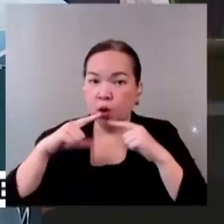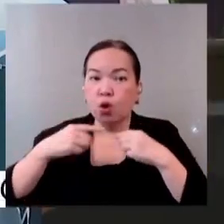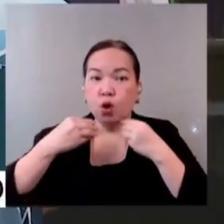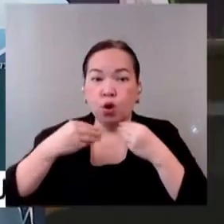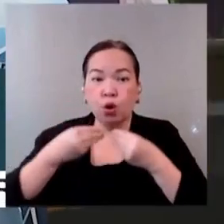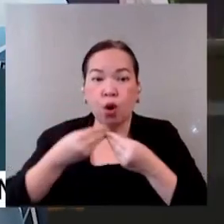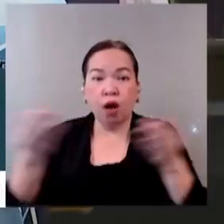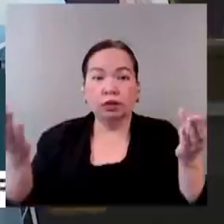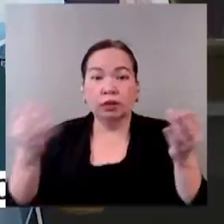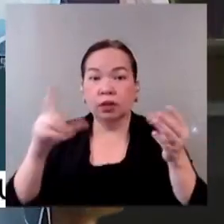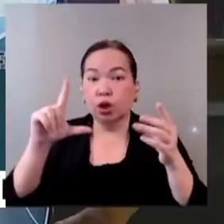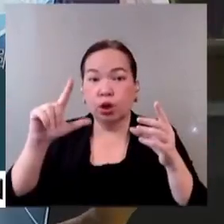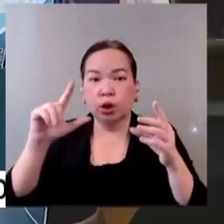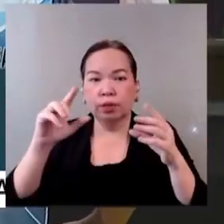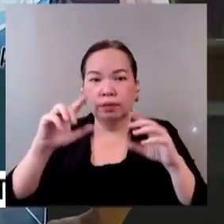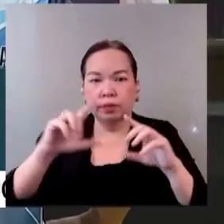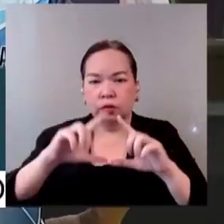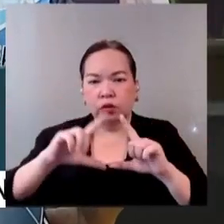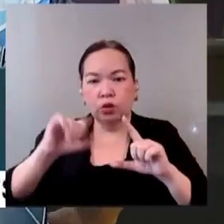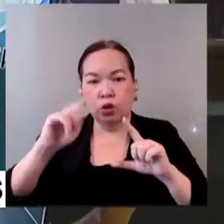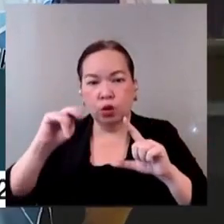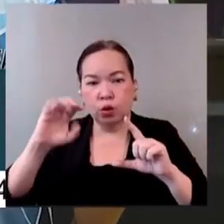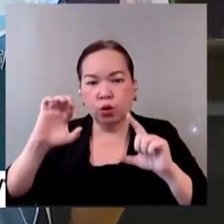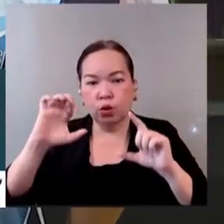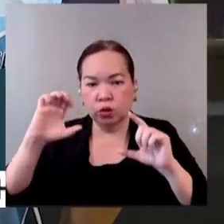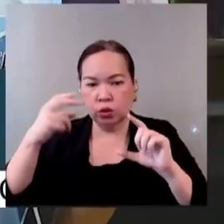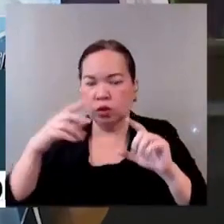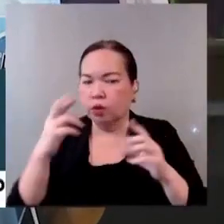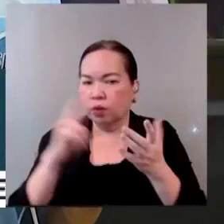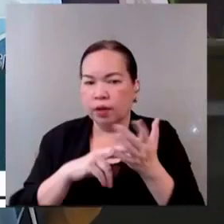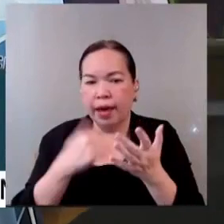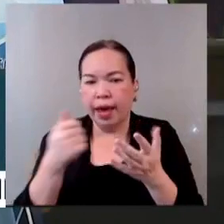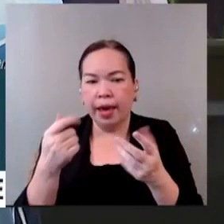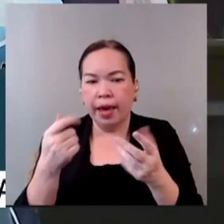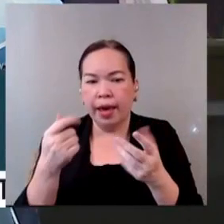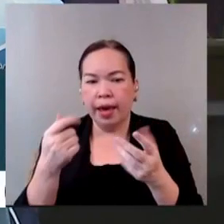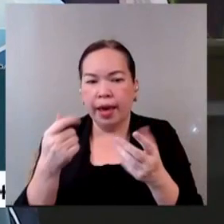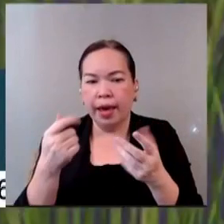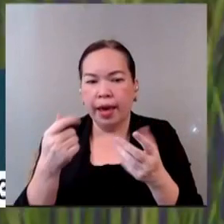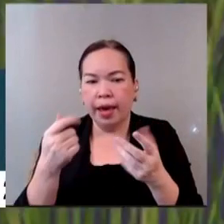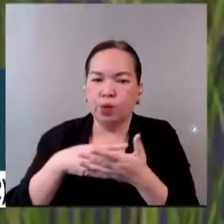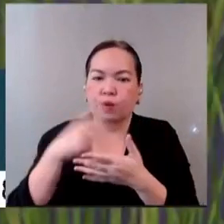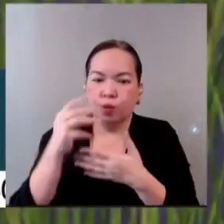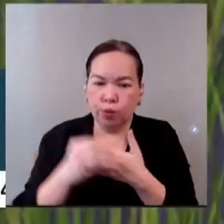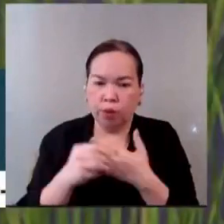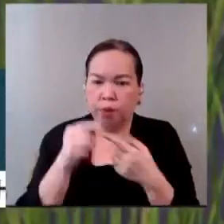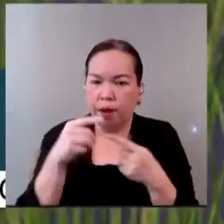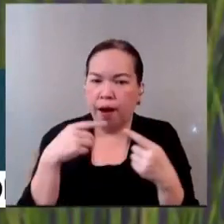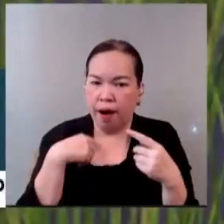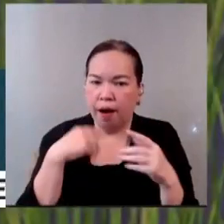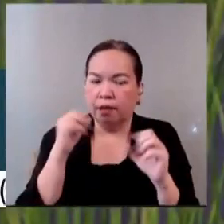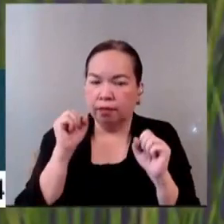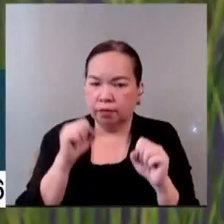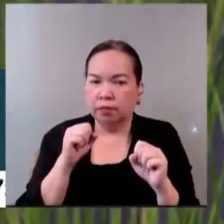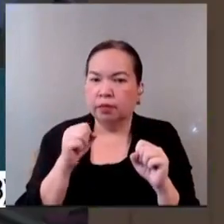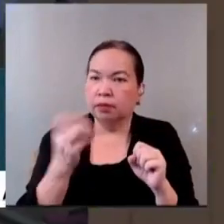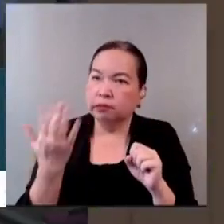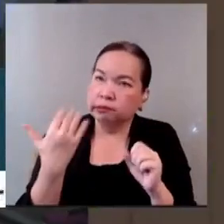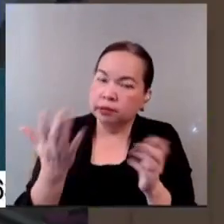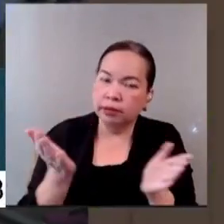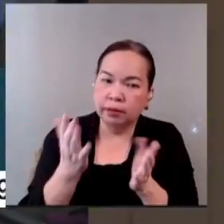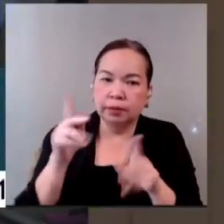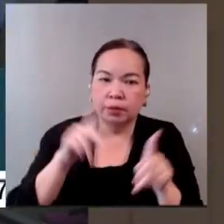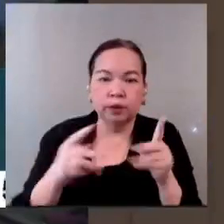body partners with schools, government offices, private companies, malls, and other establishments to bring voter registration to the